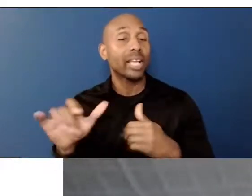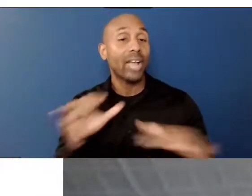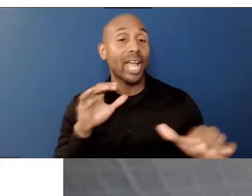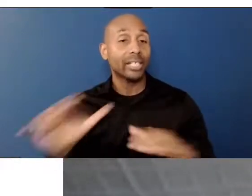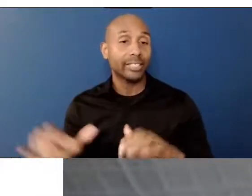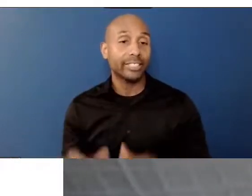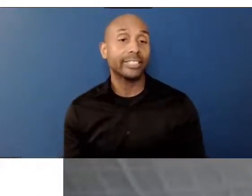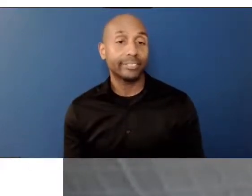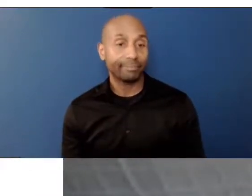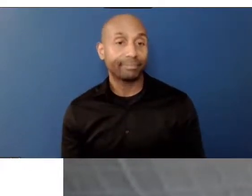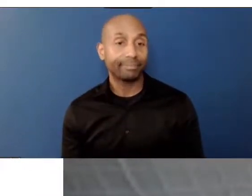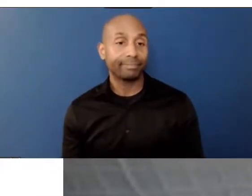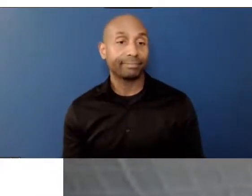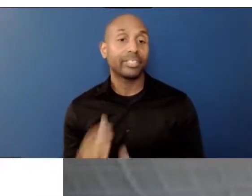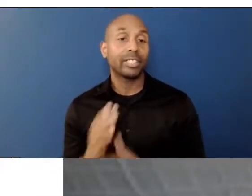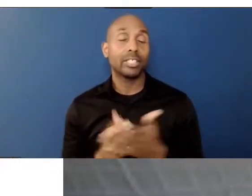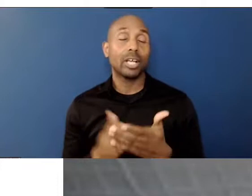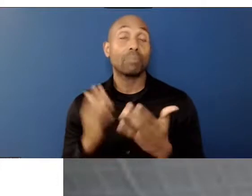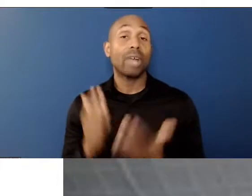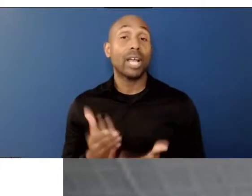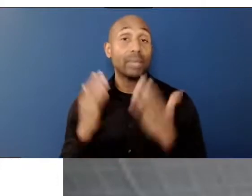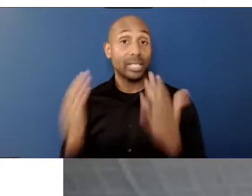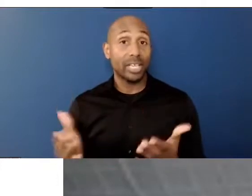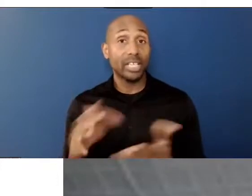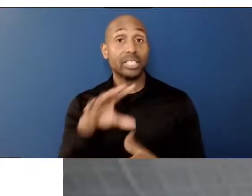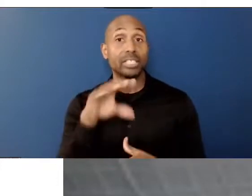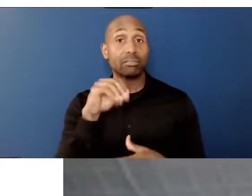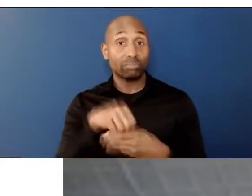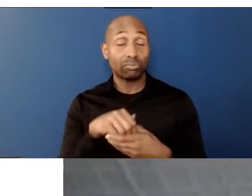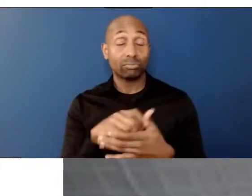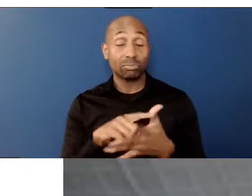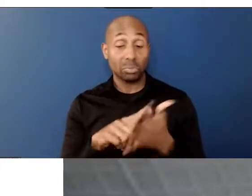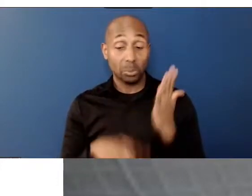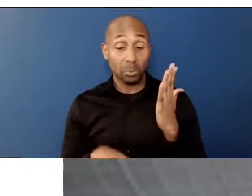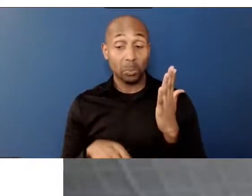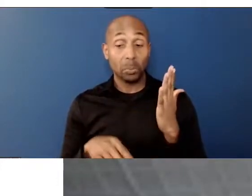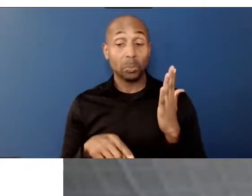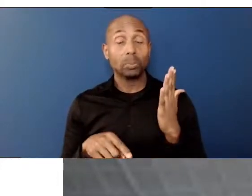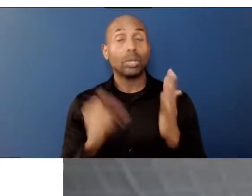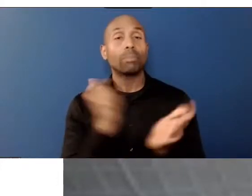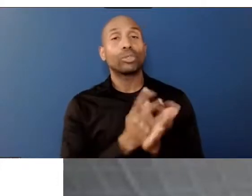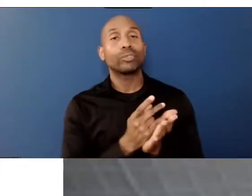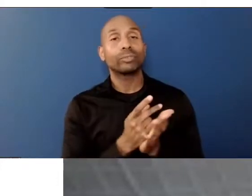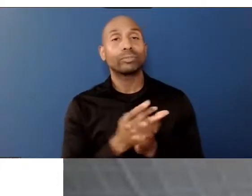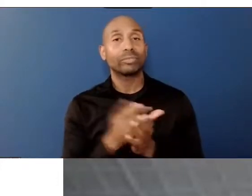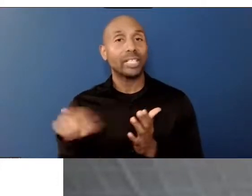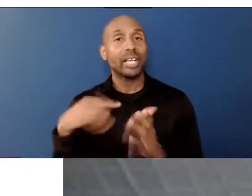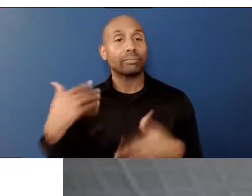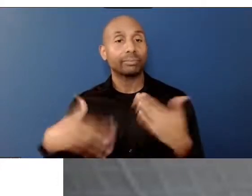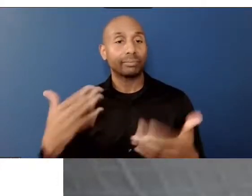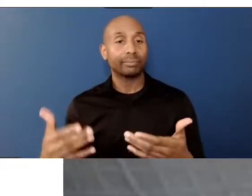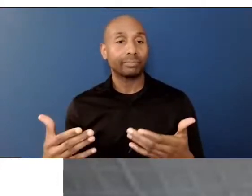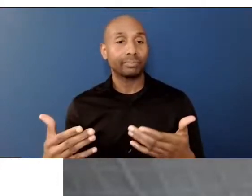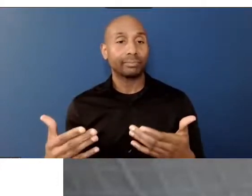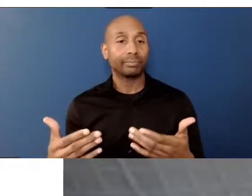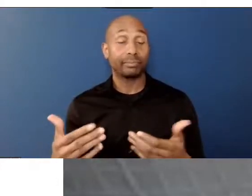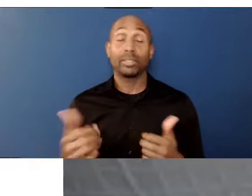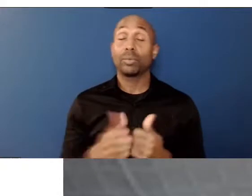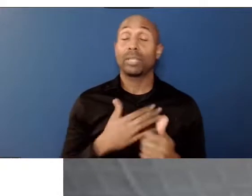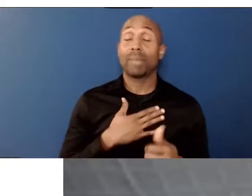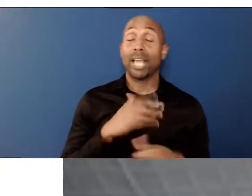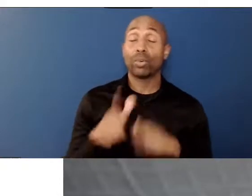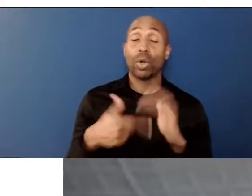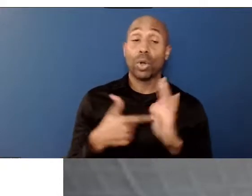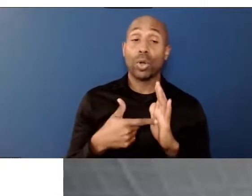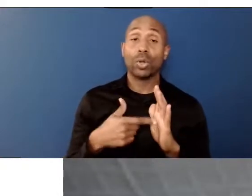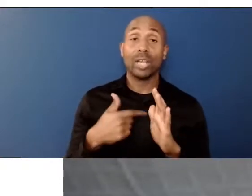there. So they're really moving along. And because of one of the roles that I have, I get to work and hear from a